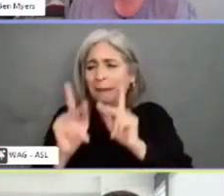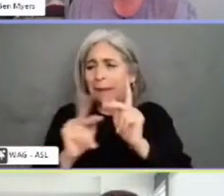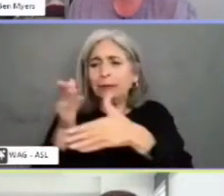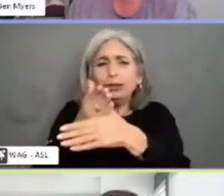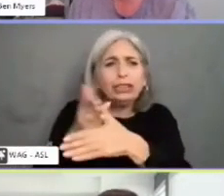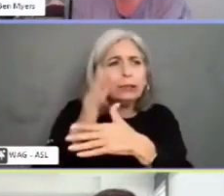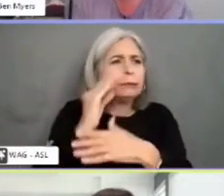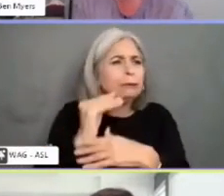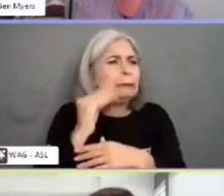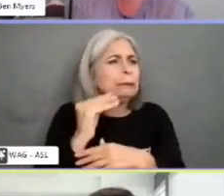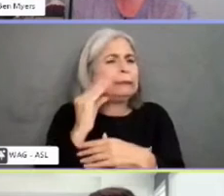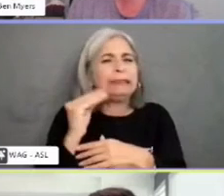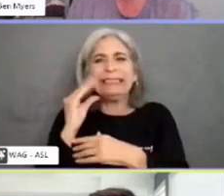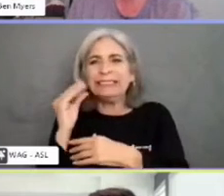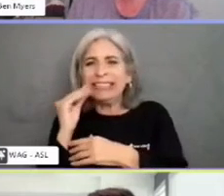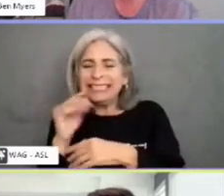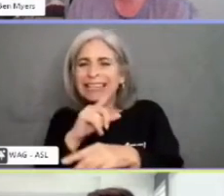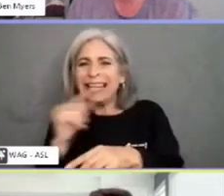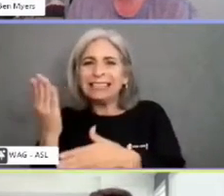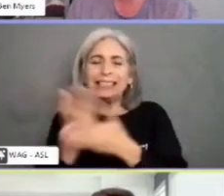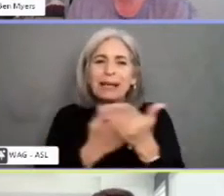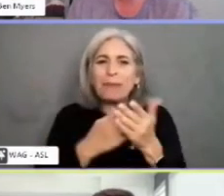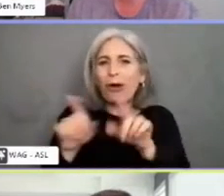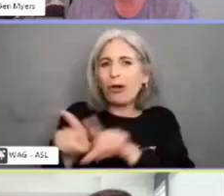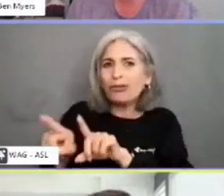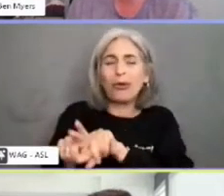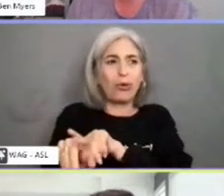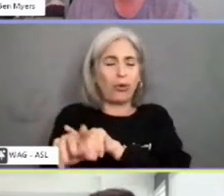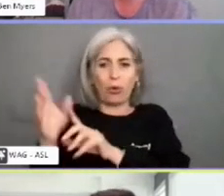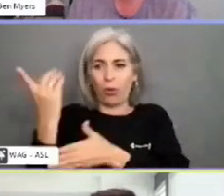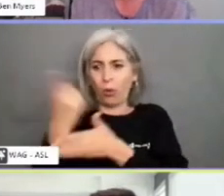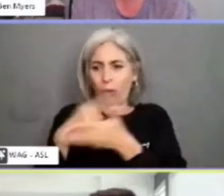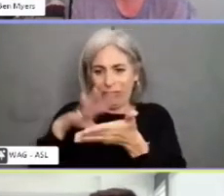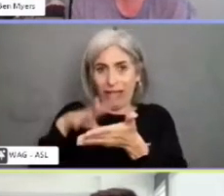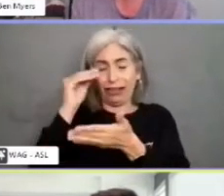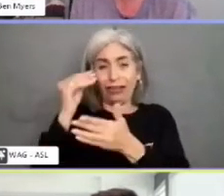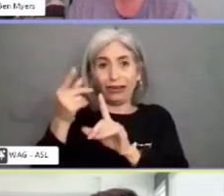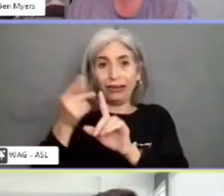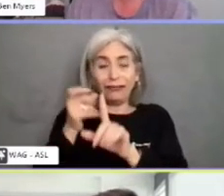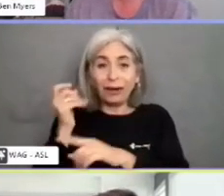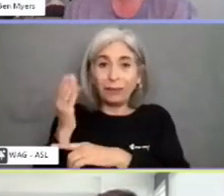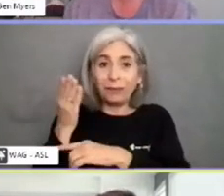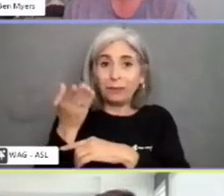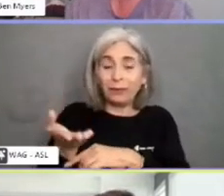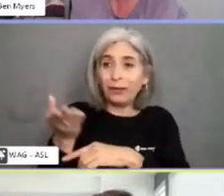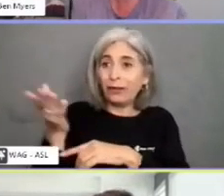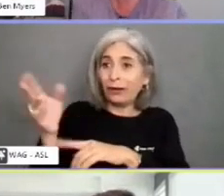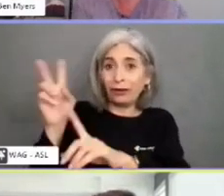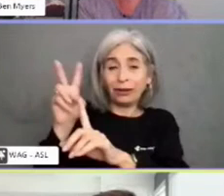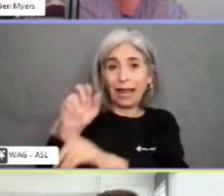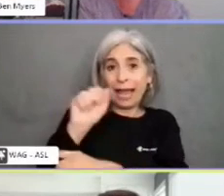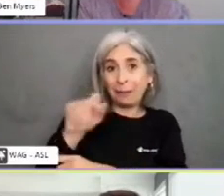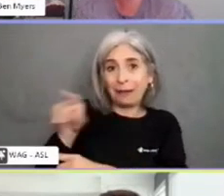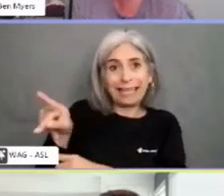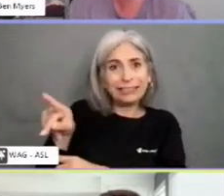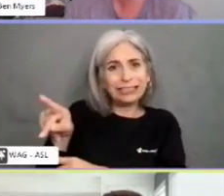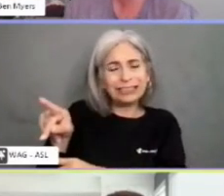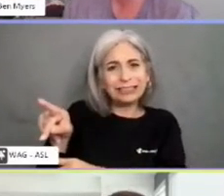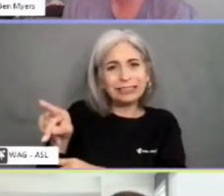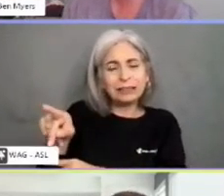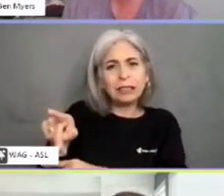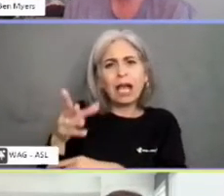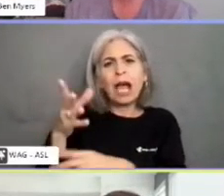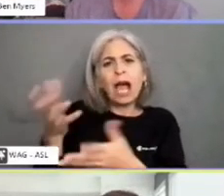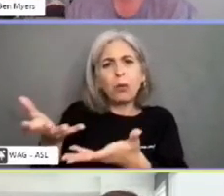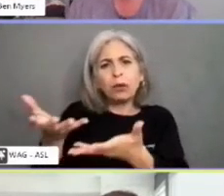their experiences and some findings with their applications. So I wanted to